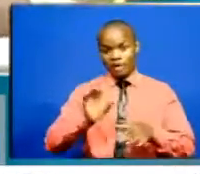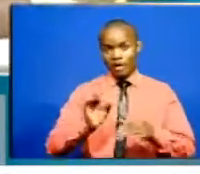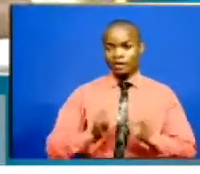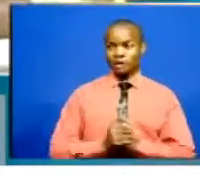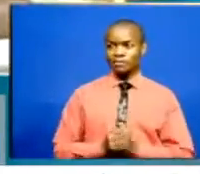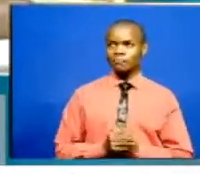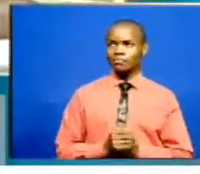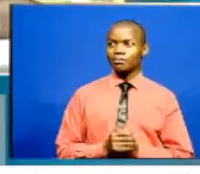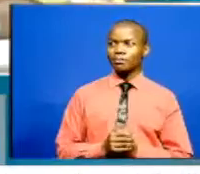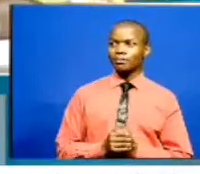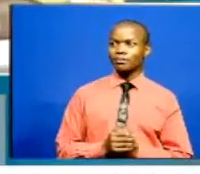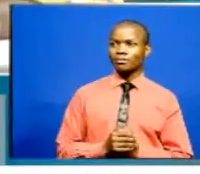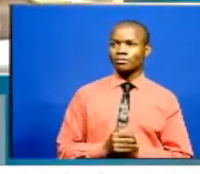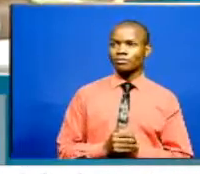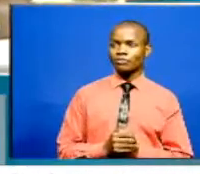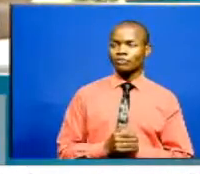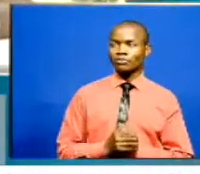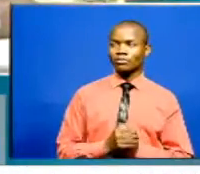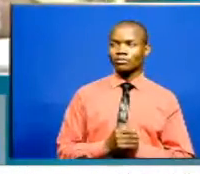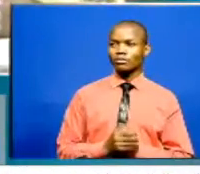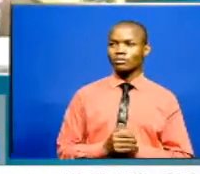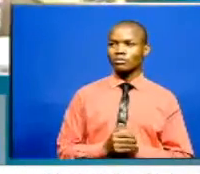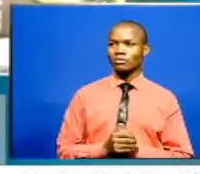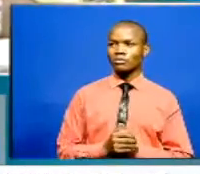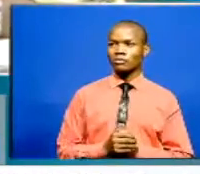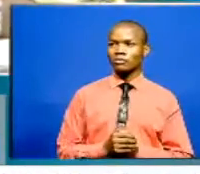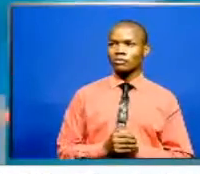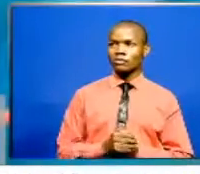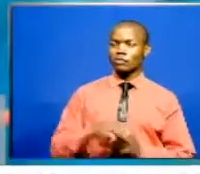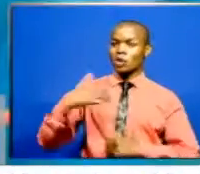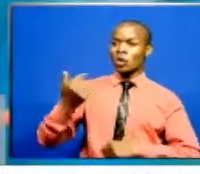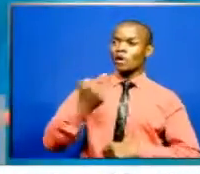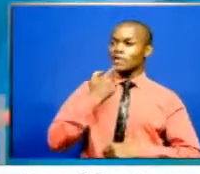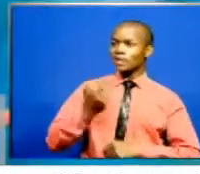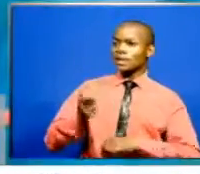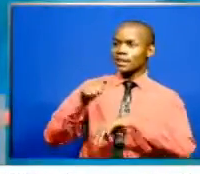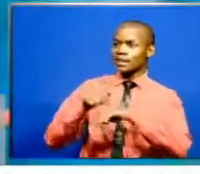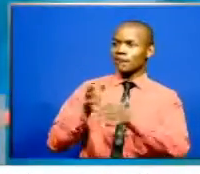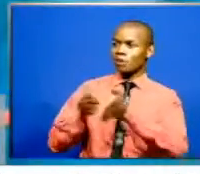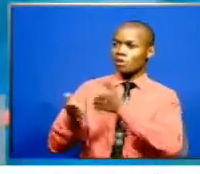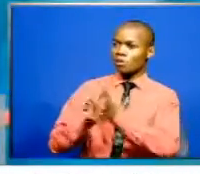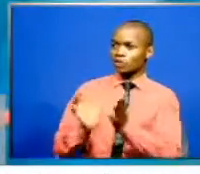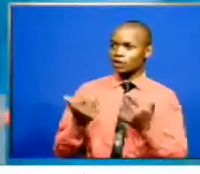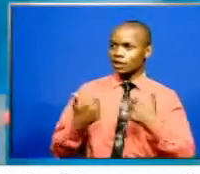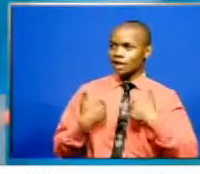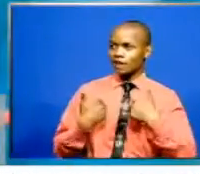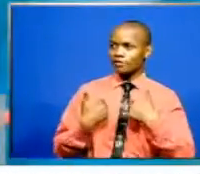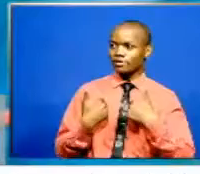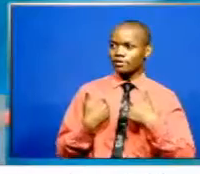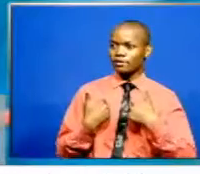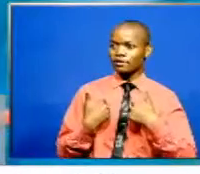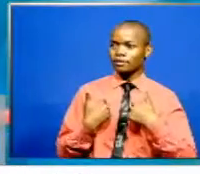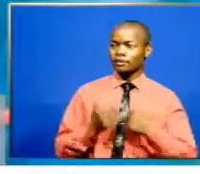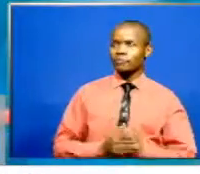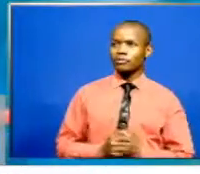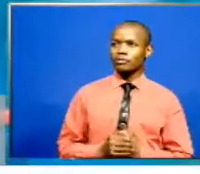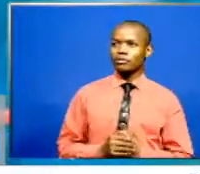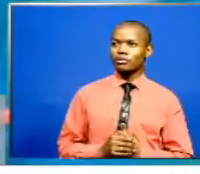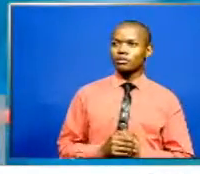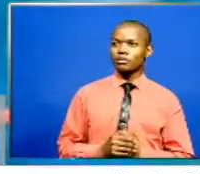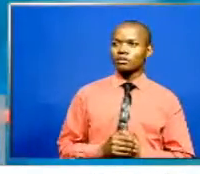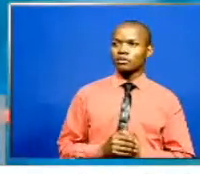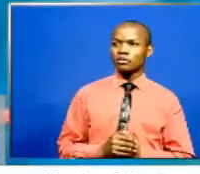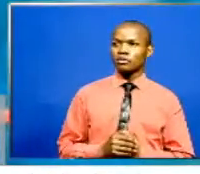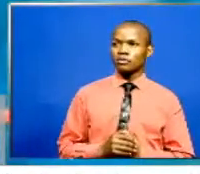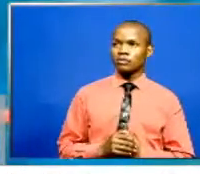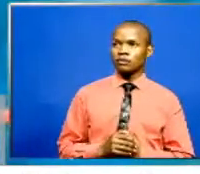I think what I used to say when I have the opportunity to do so, mm-hmm, is that, you know, we should